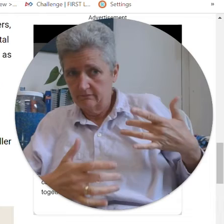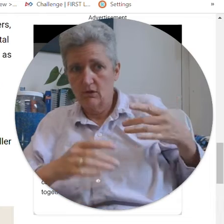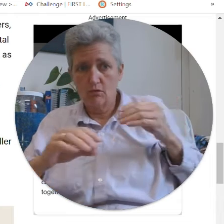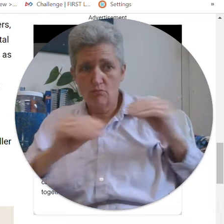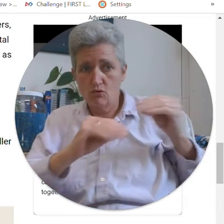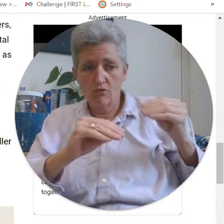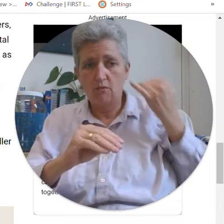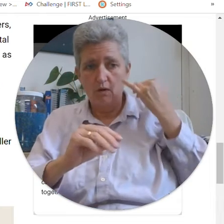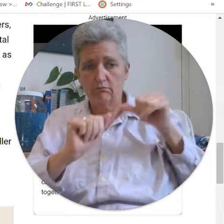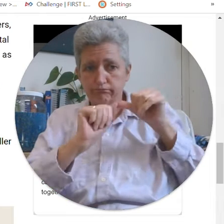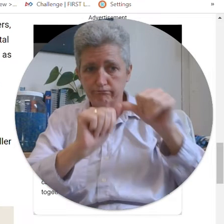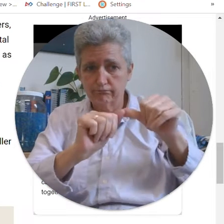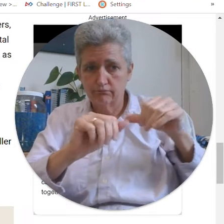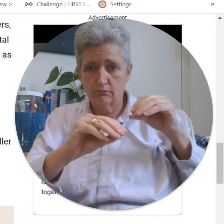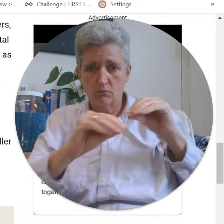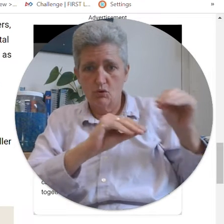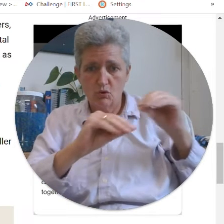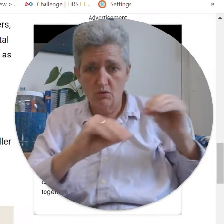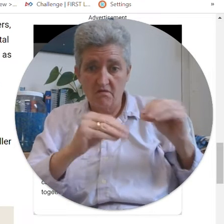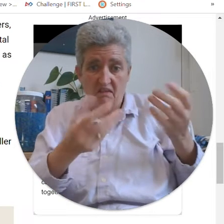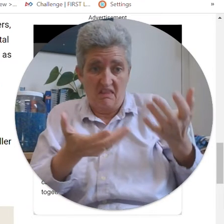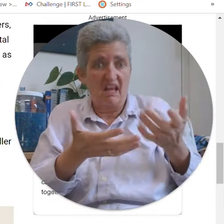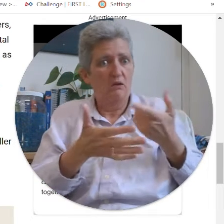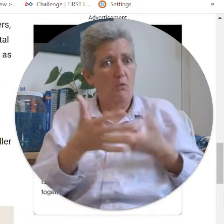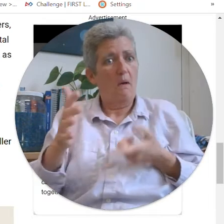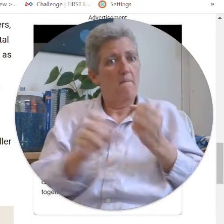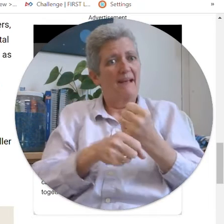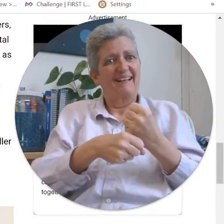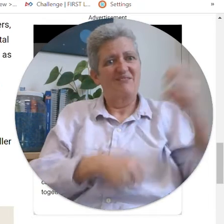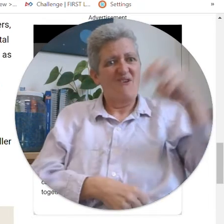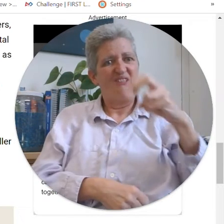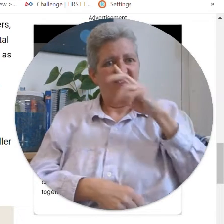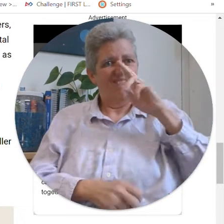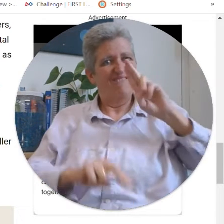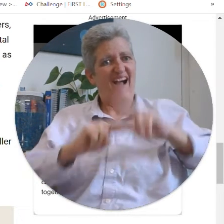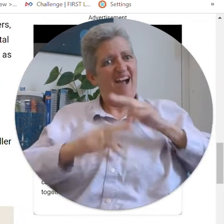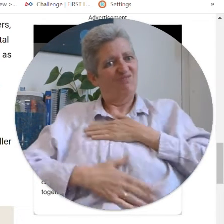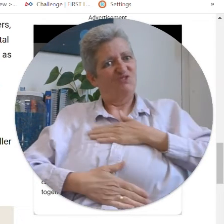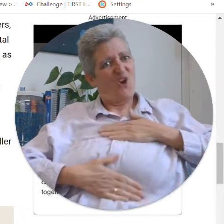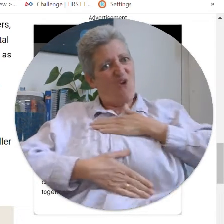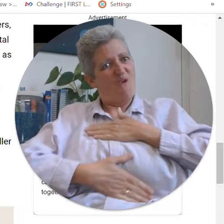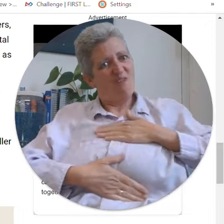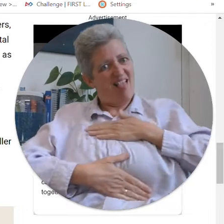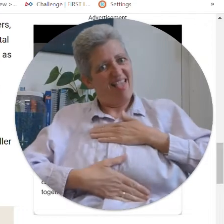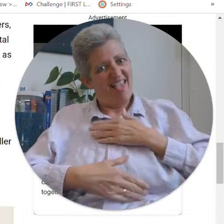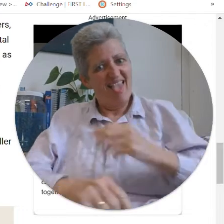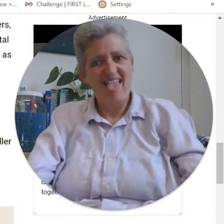So something is moving, it keeps on moving, and that's what makes a roller coaster fun and enjoyable.